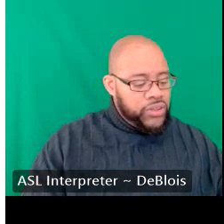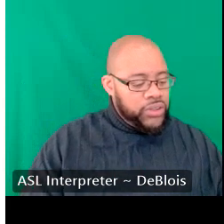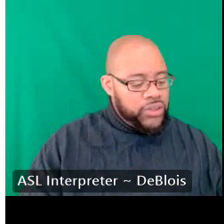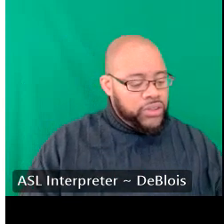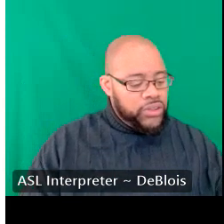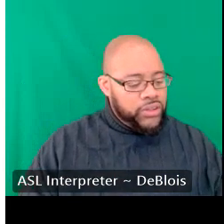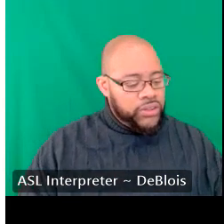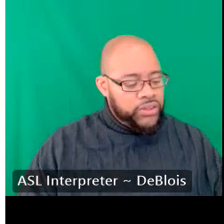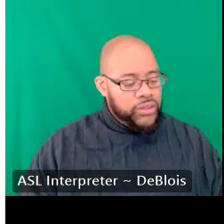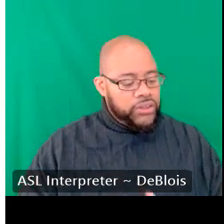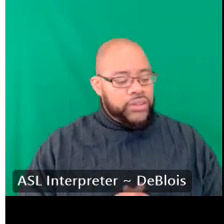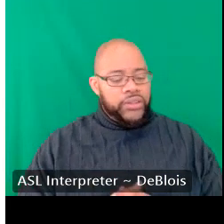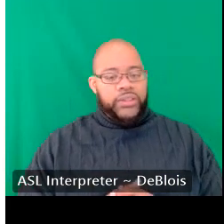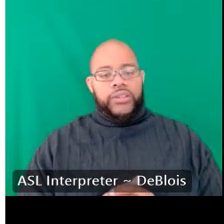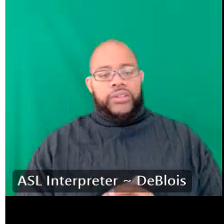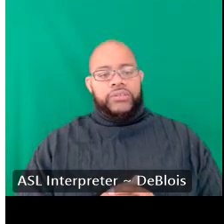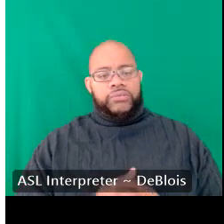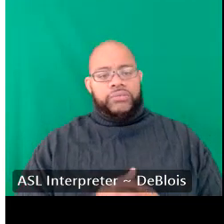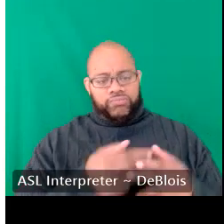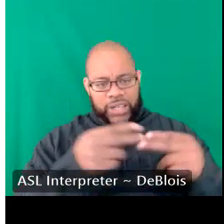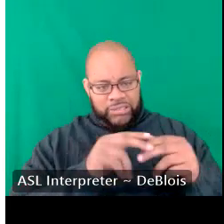off.